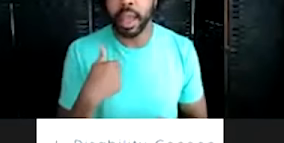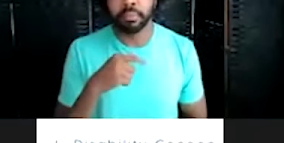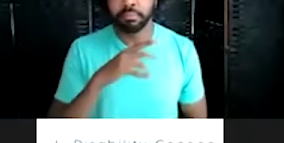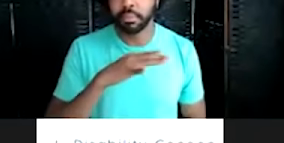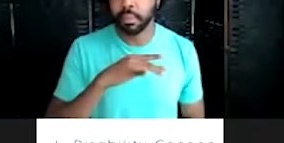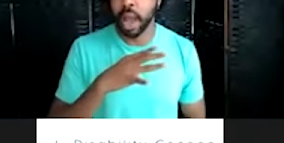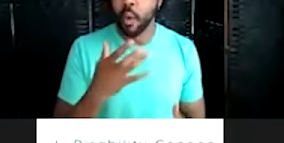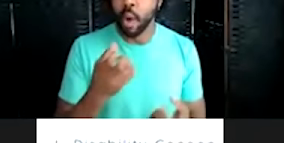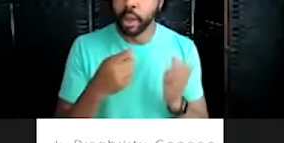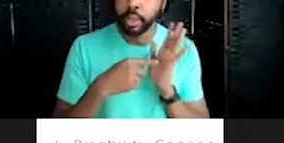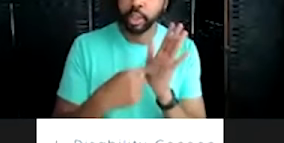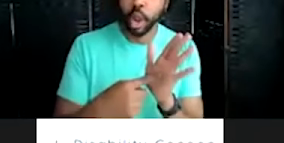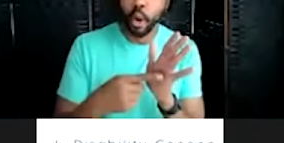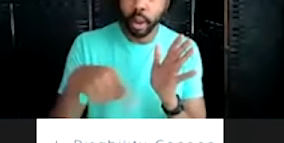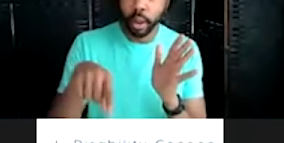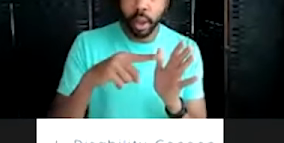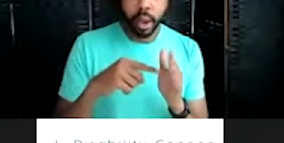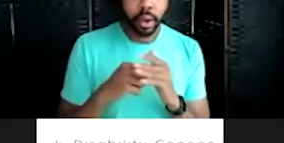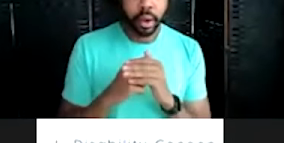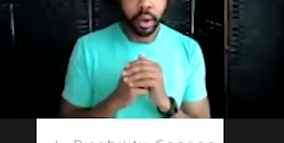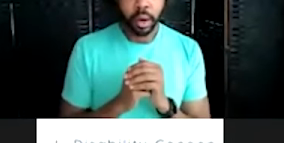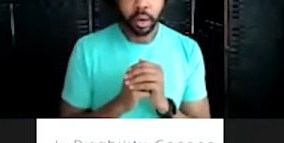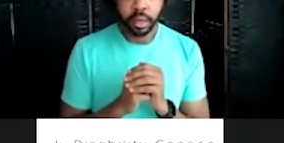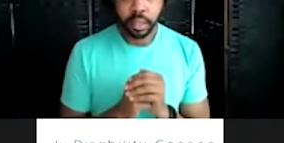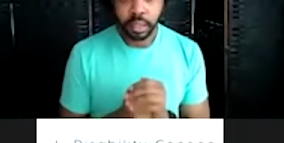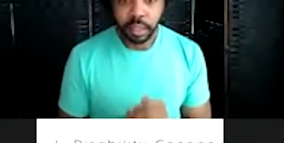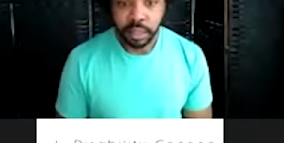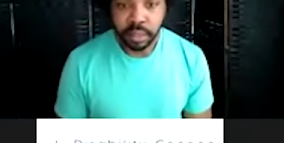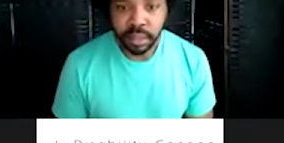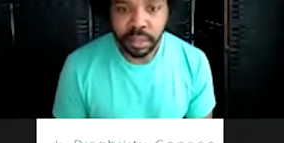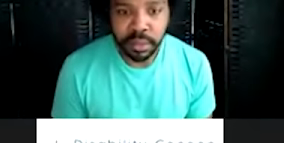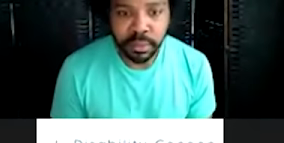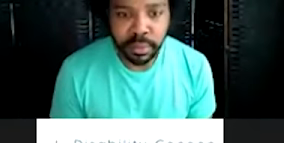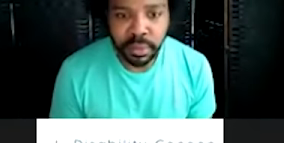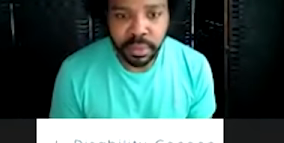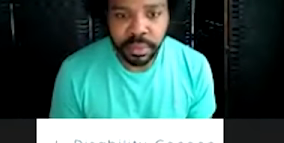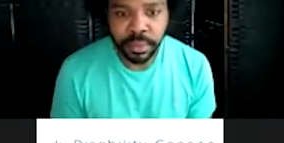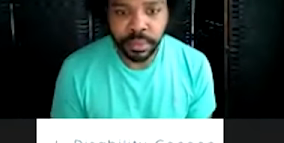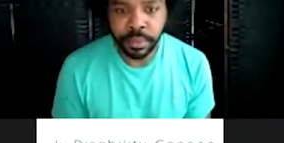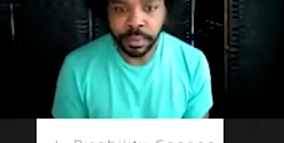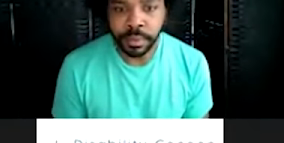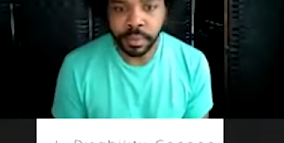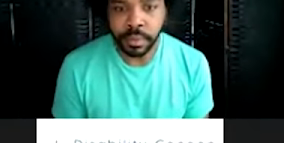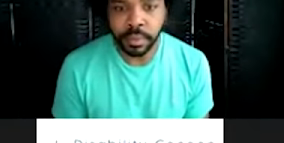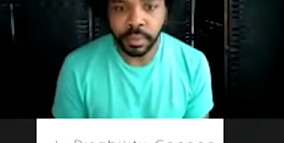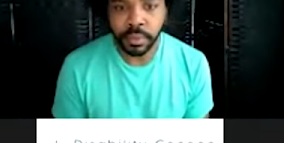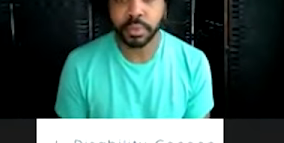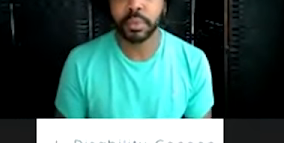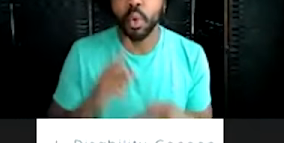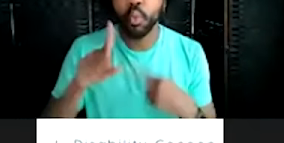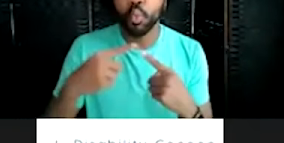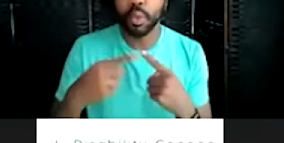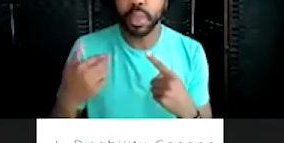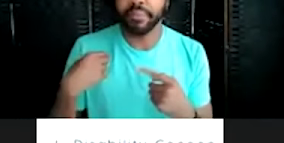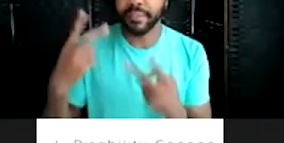is, let's say we have visitors at the tech lab. I like to say,